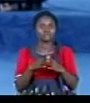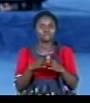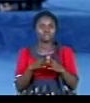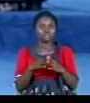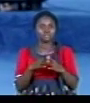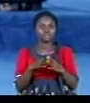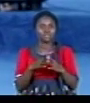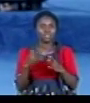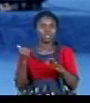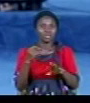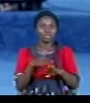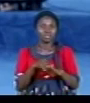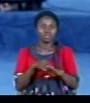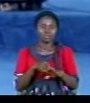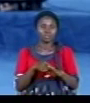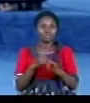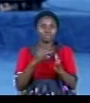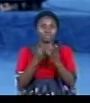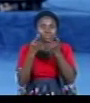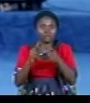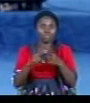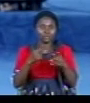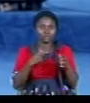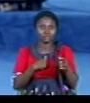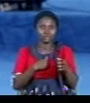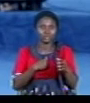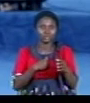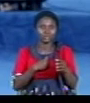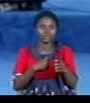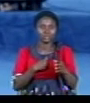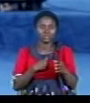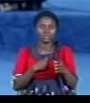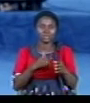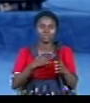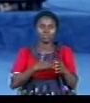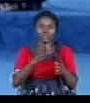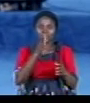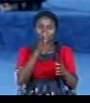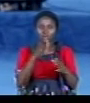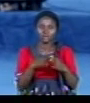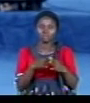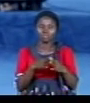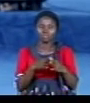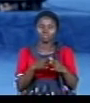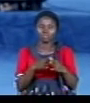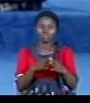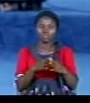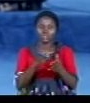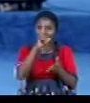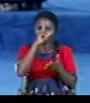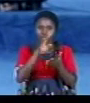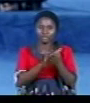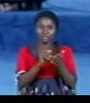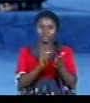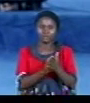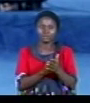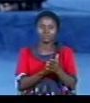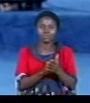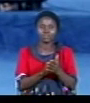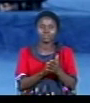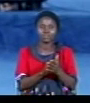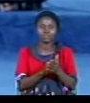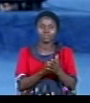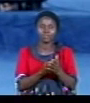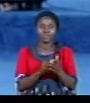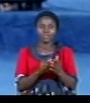thing happens to me, I only have this kind of thing in mind, that the songwriter says, when the storms rise against your soul, do not fear.